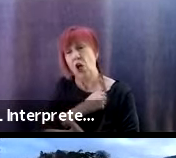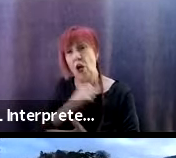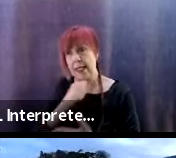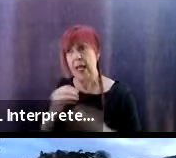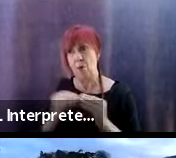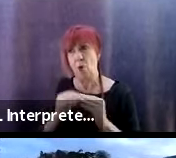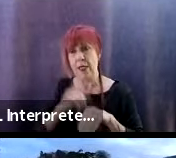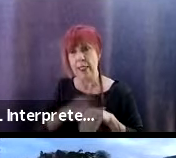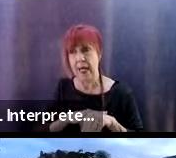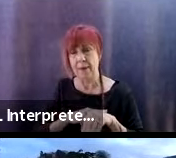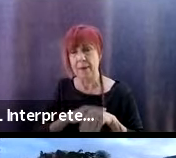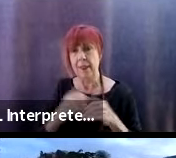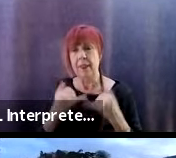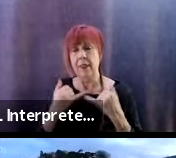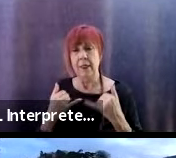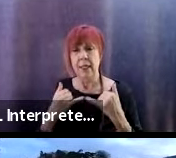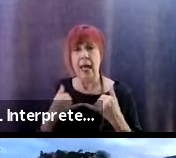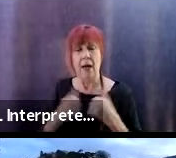now, apropos of Denny's